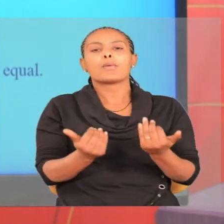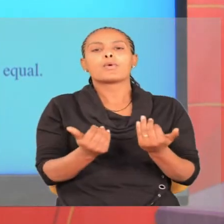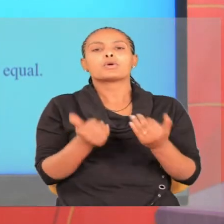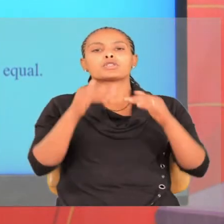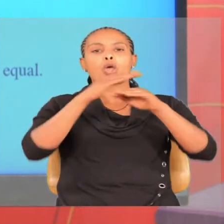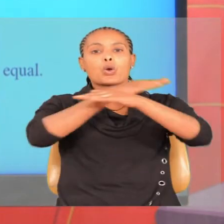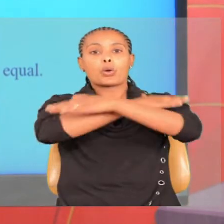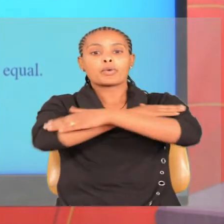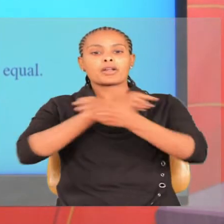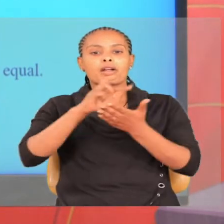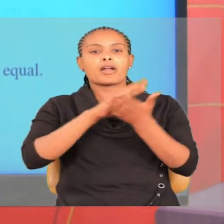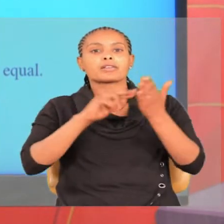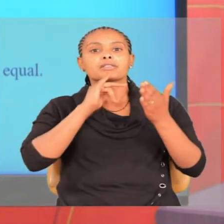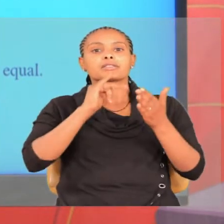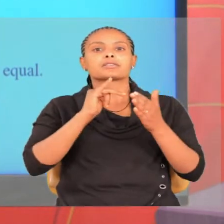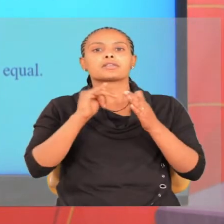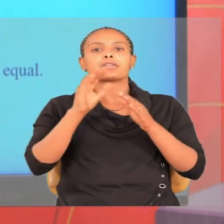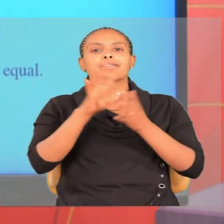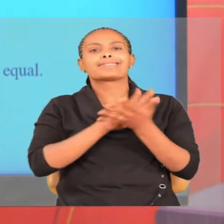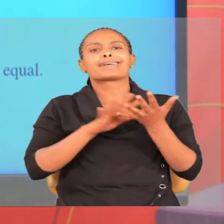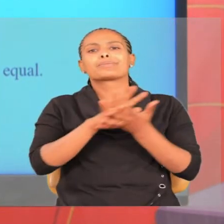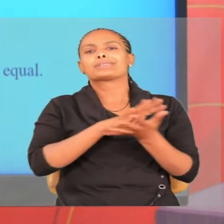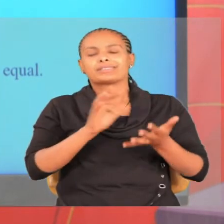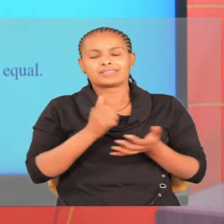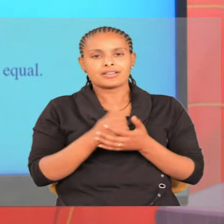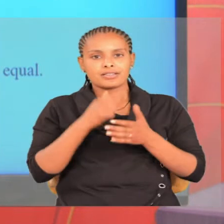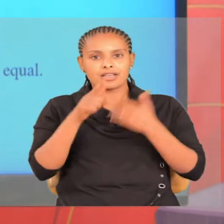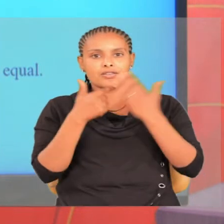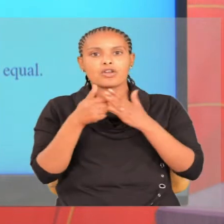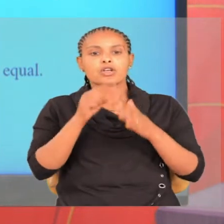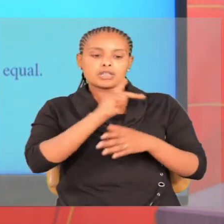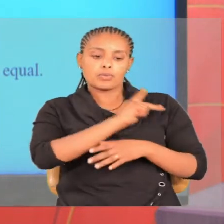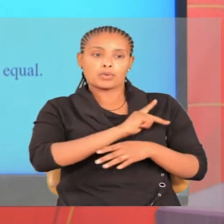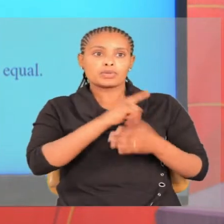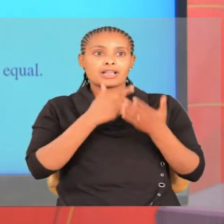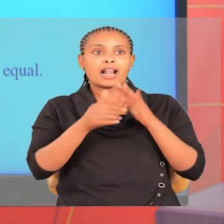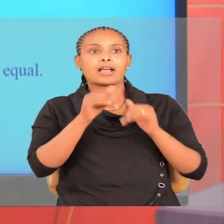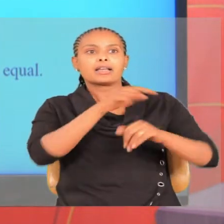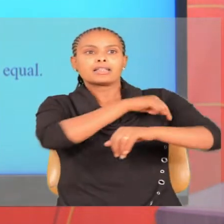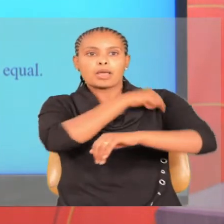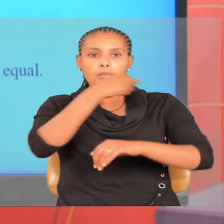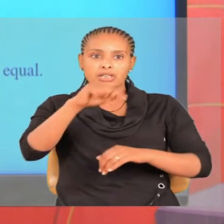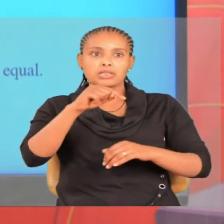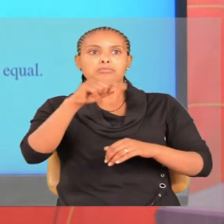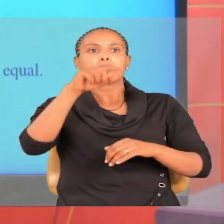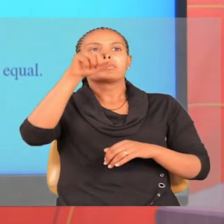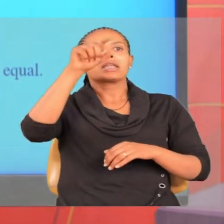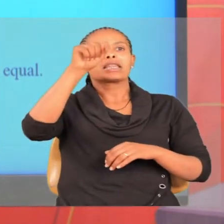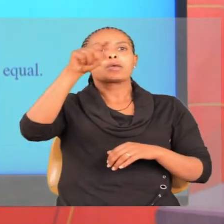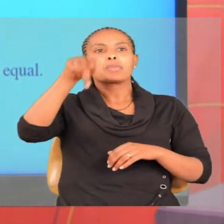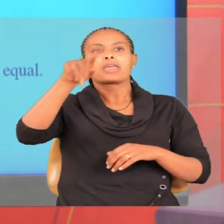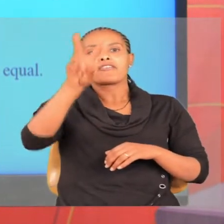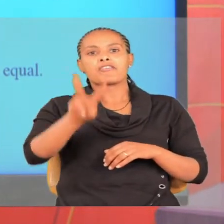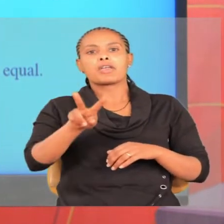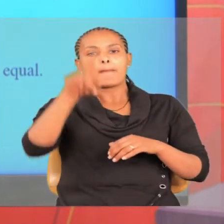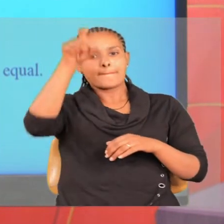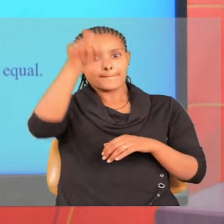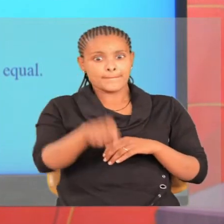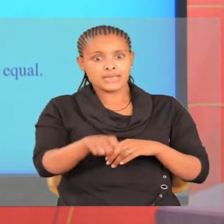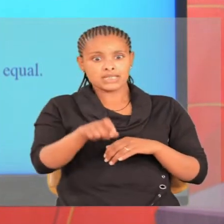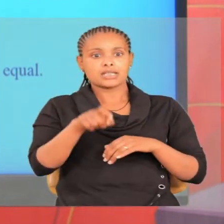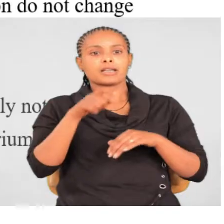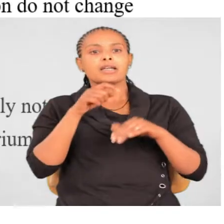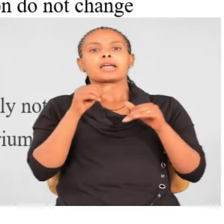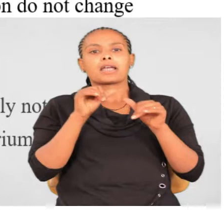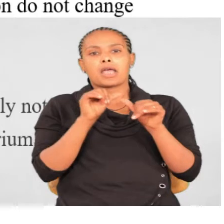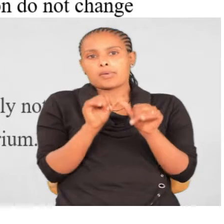the equilibrium reaction is disturbed. Therefore, the properties like temperature, pressure, volume, and concentrations must be